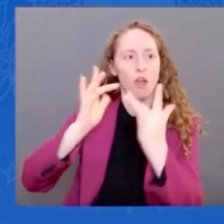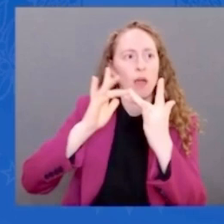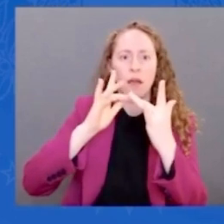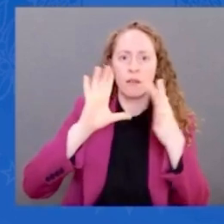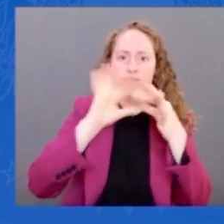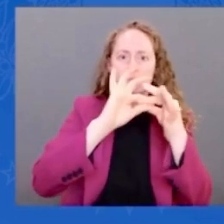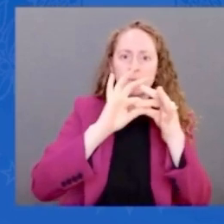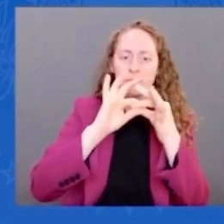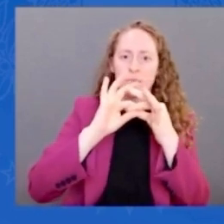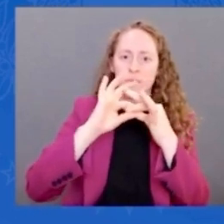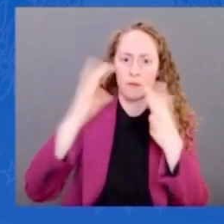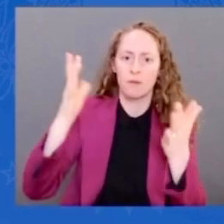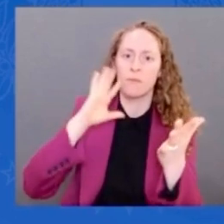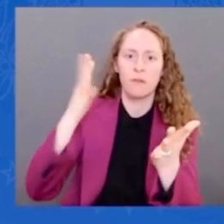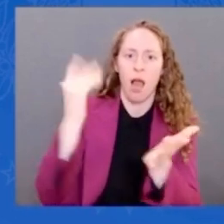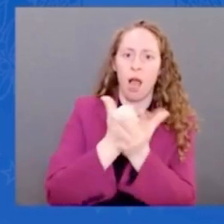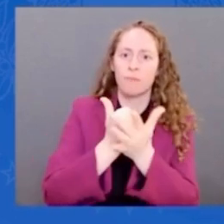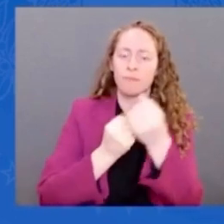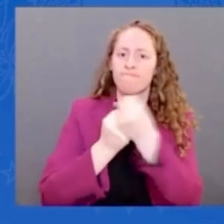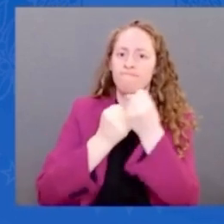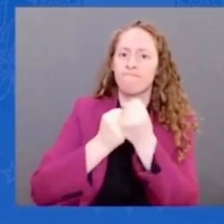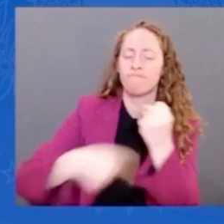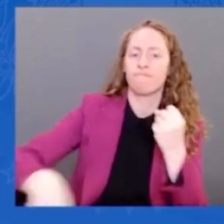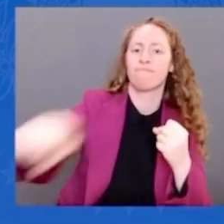Alicia Jones.